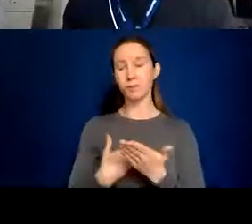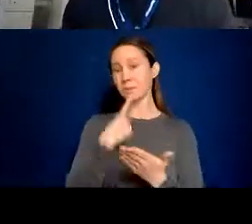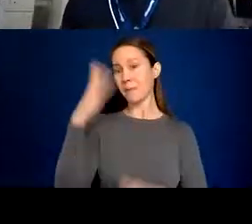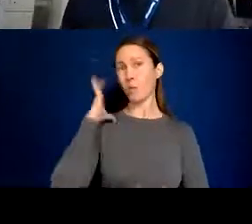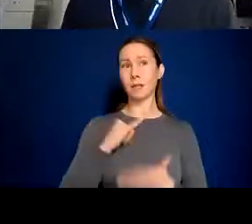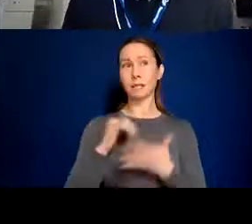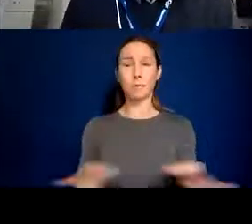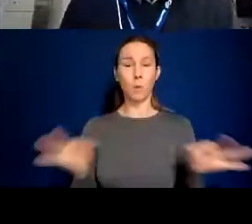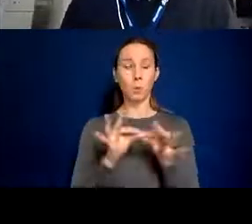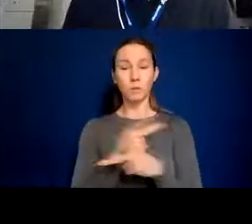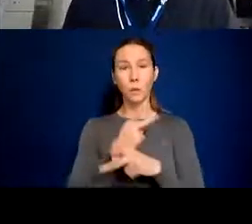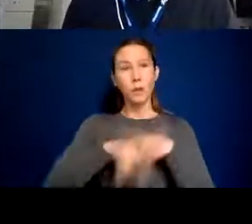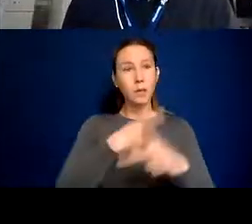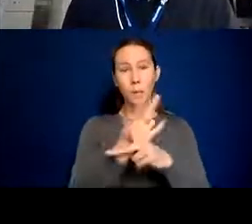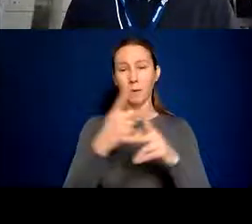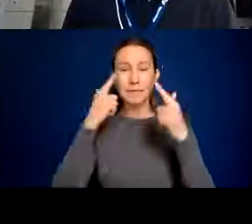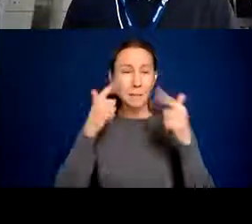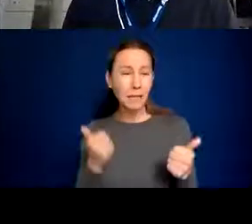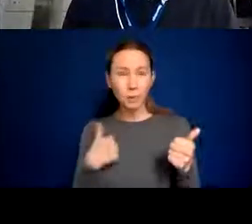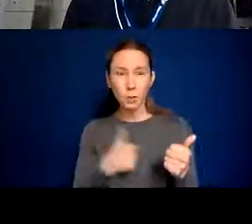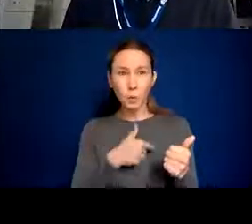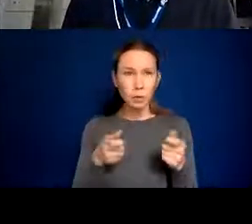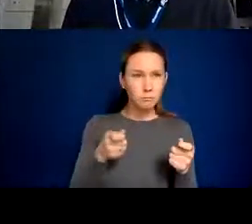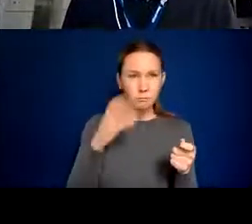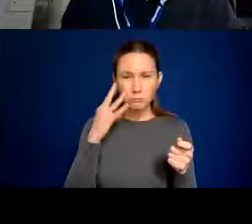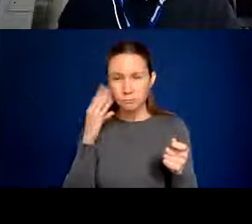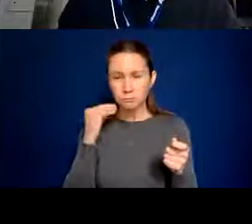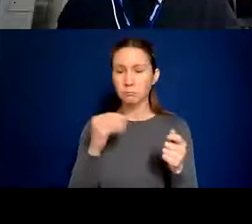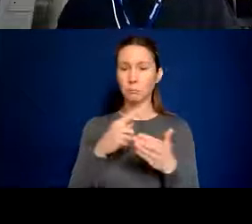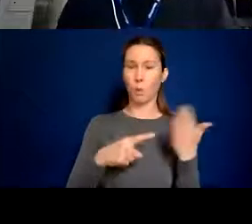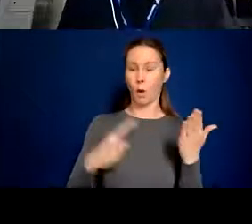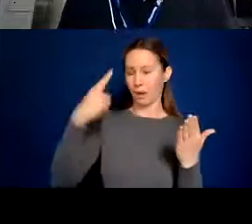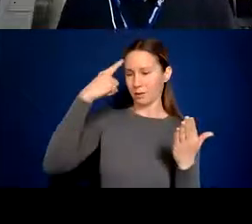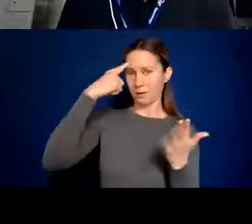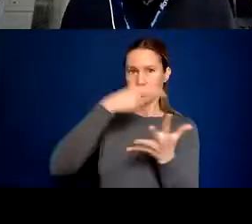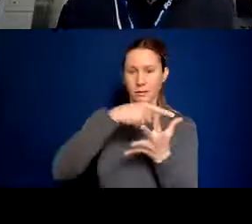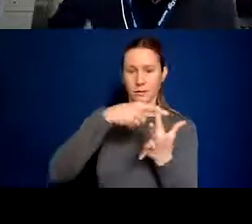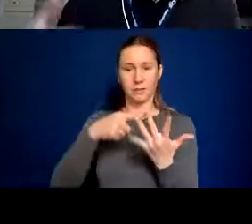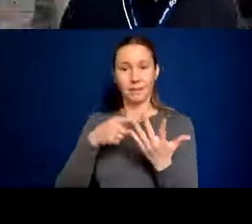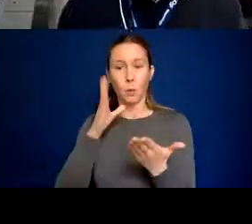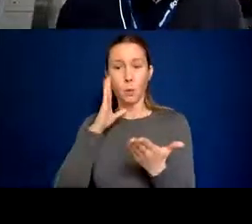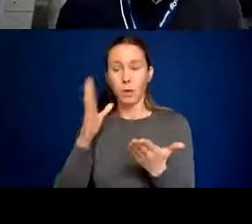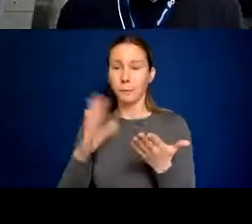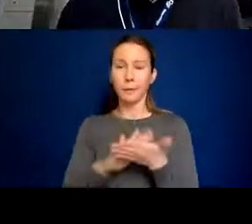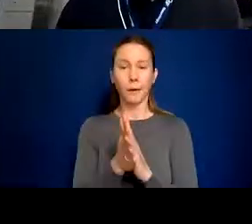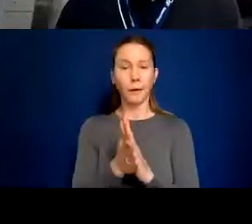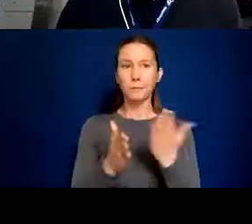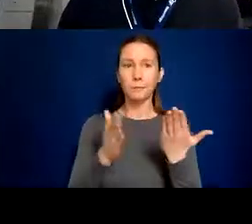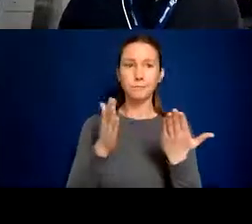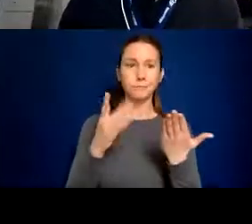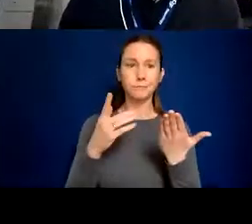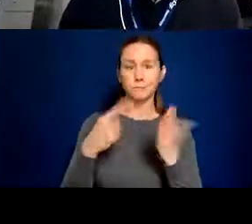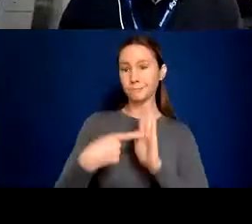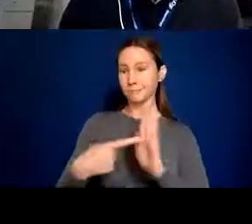what type of dementia we're dealing with. The areas affected in the brain will be the substrate for certain types of symptoms